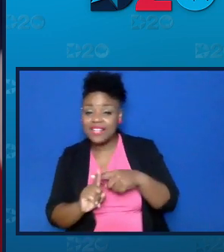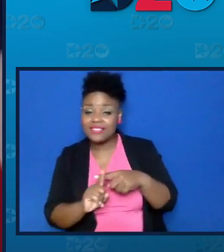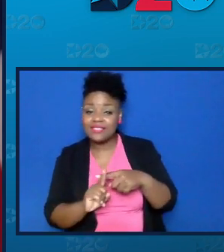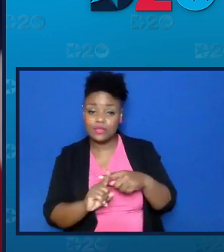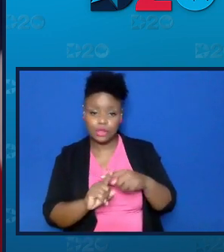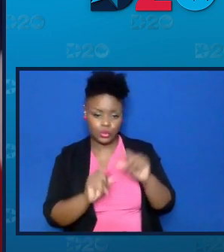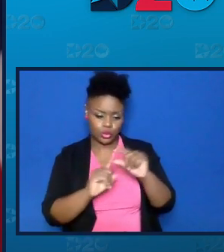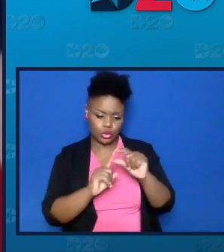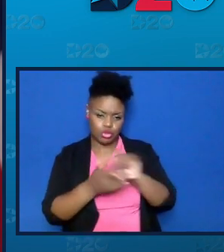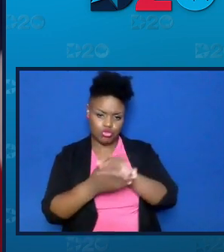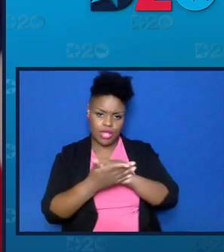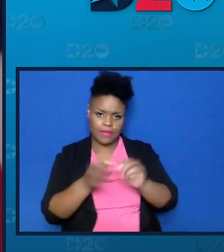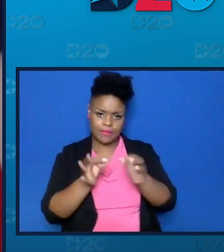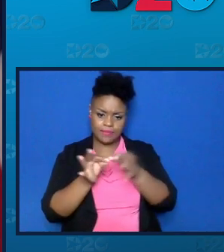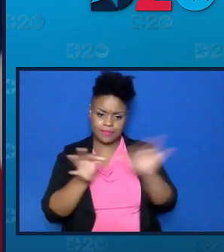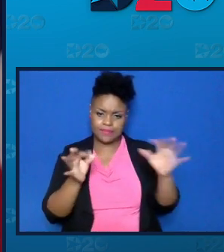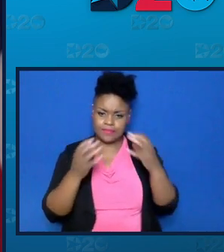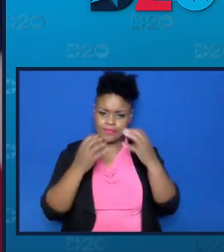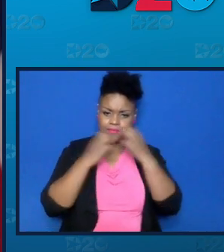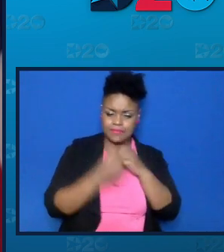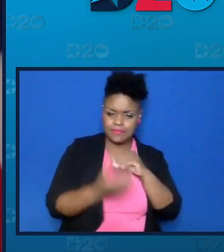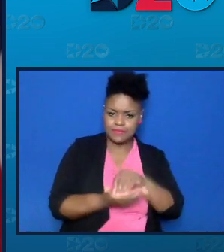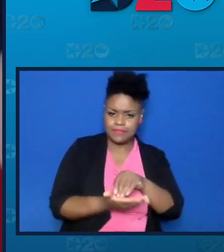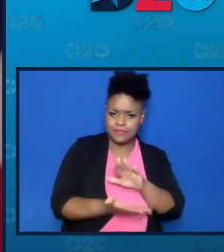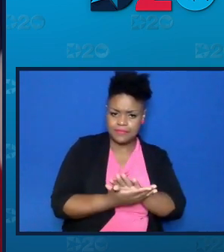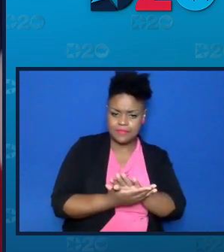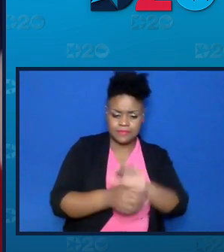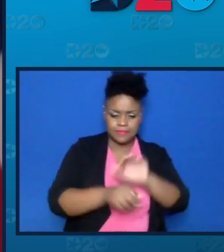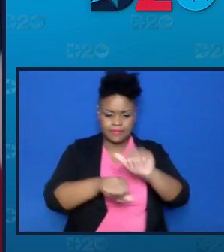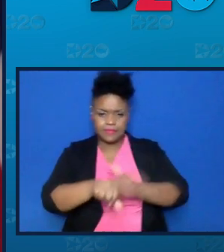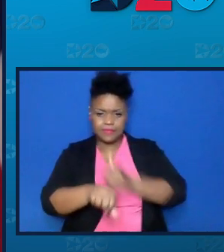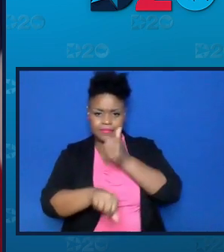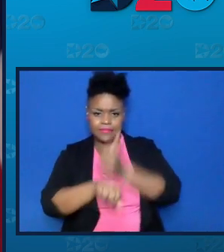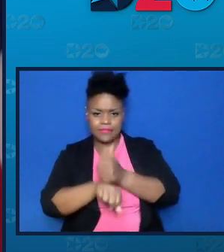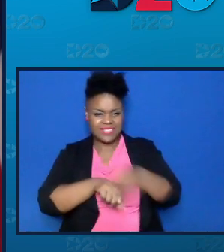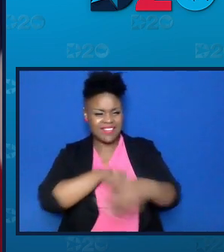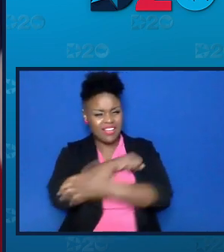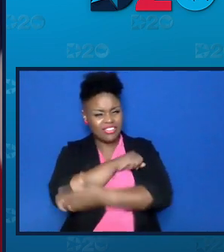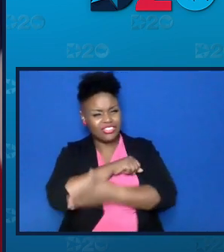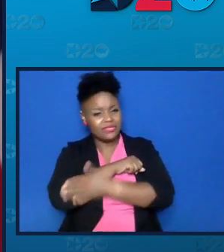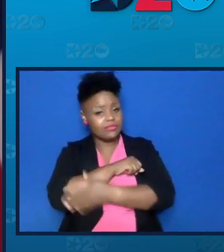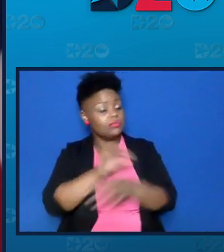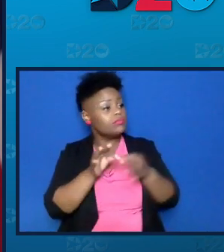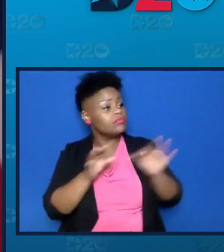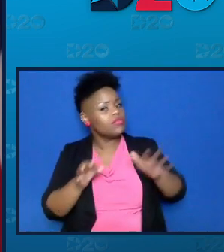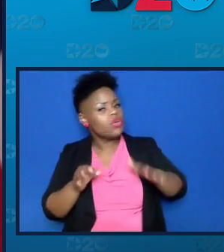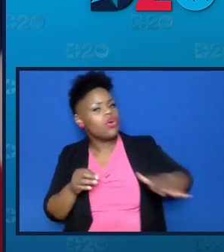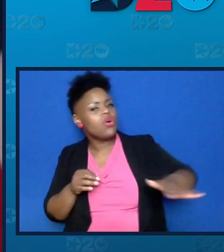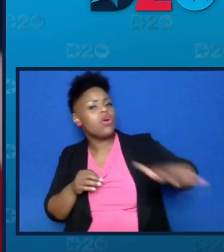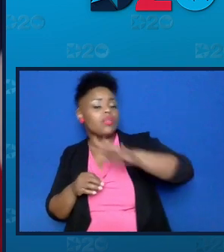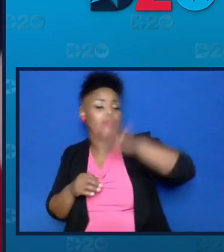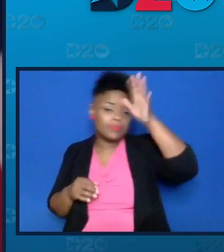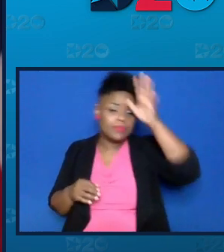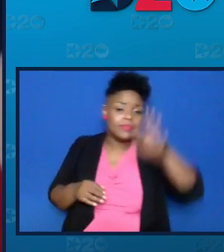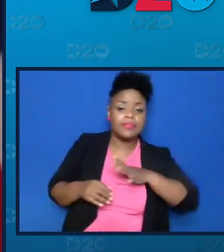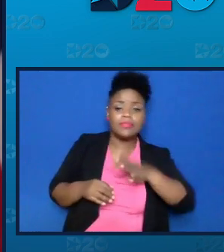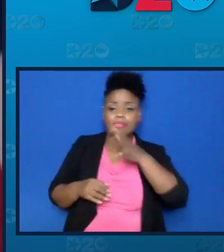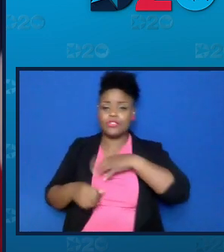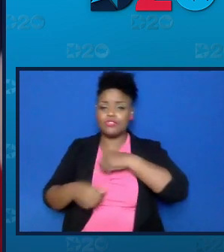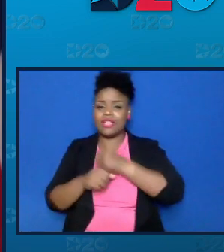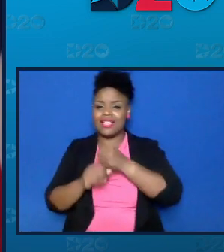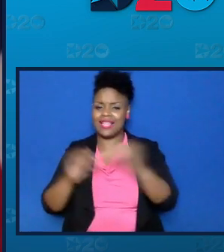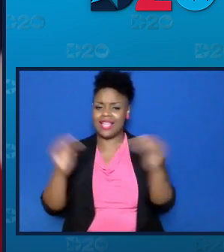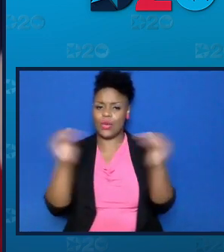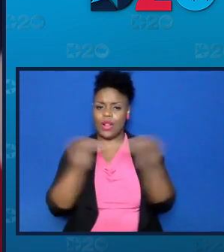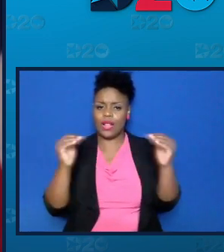founded this nation. That all men and women are created equal, endowed by their Creator with certain